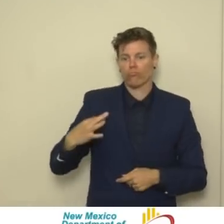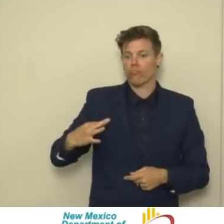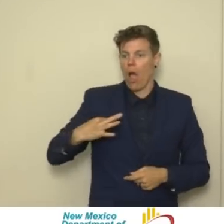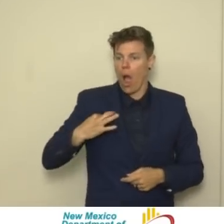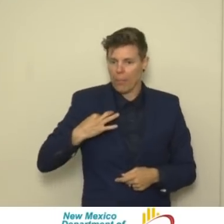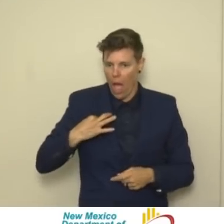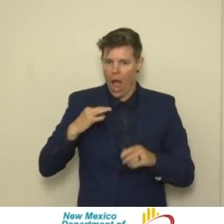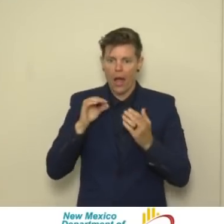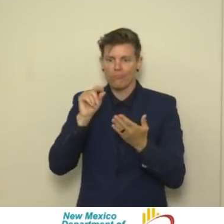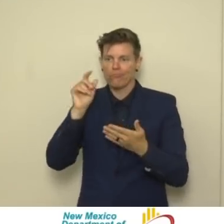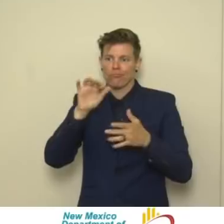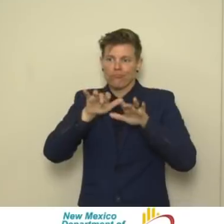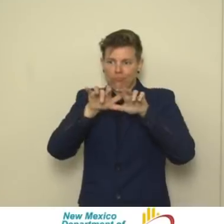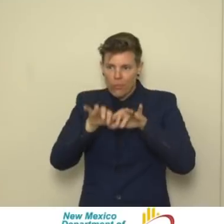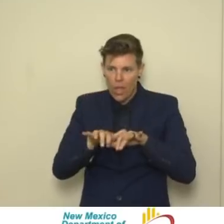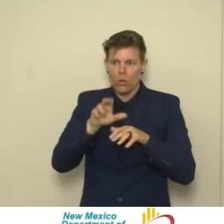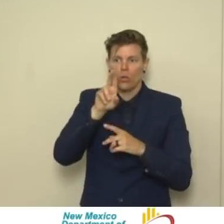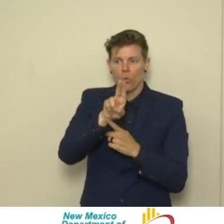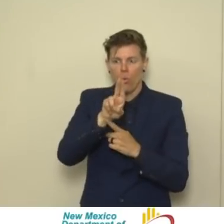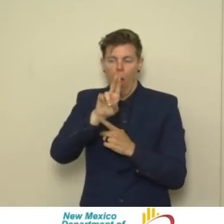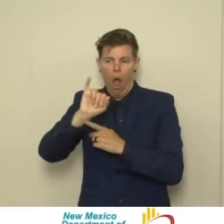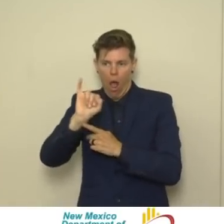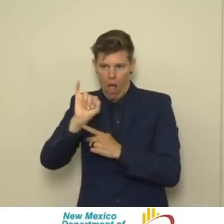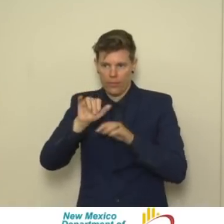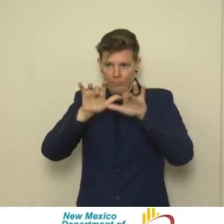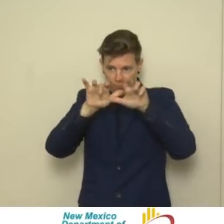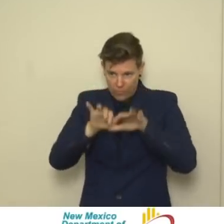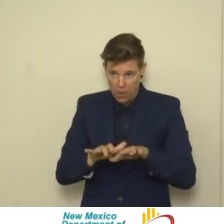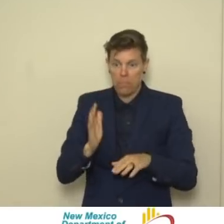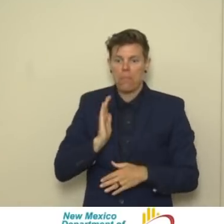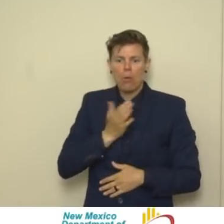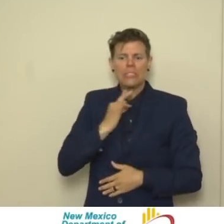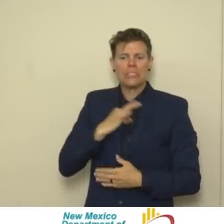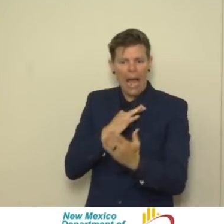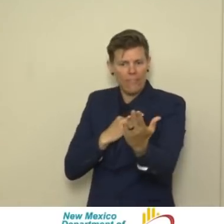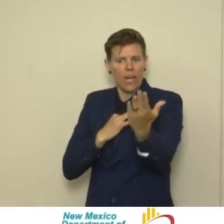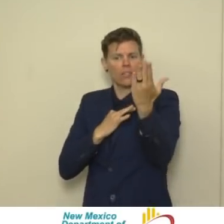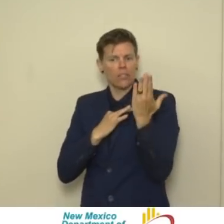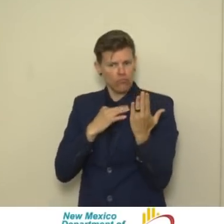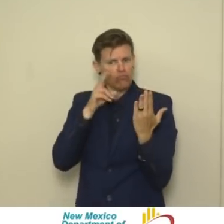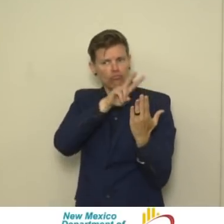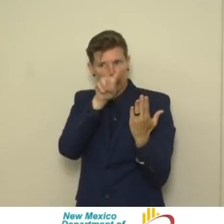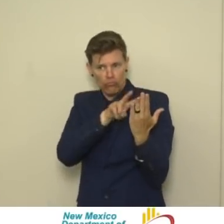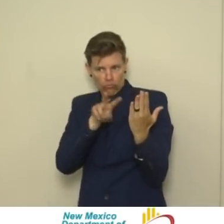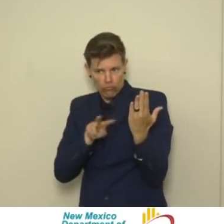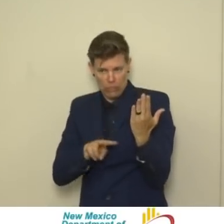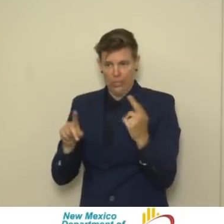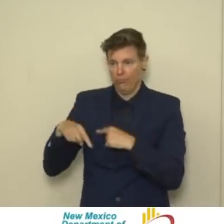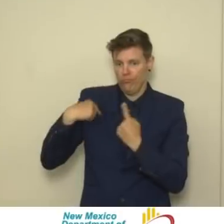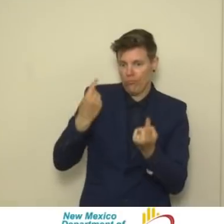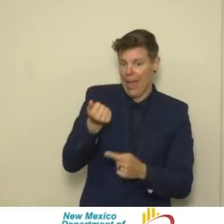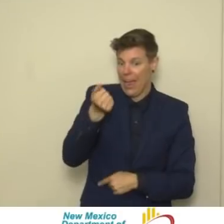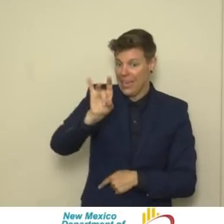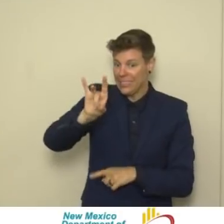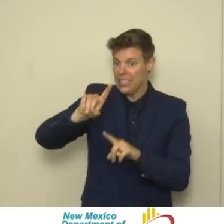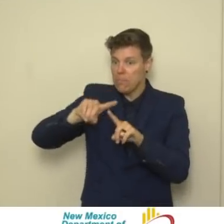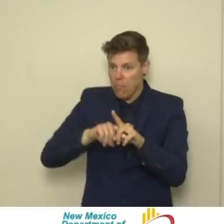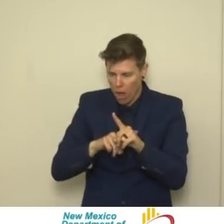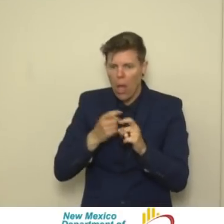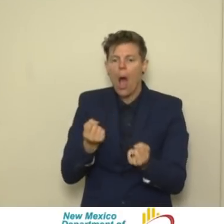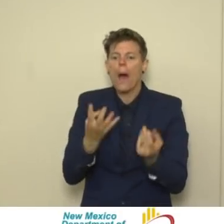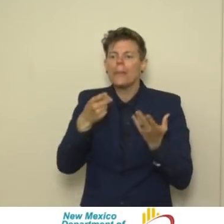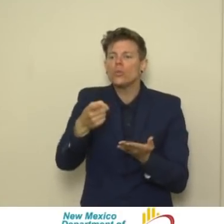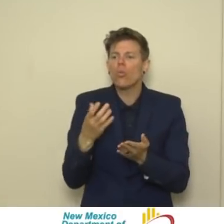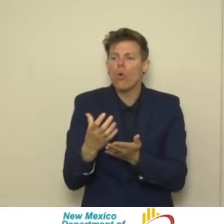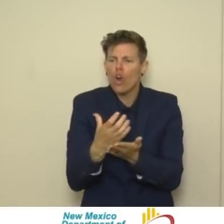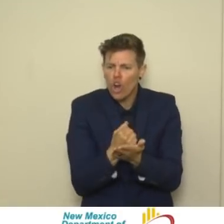our staff will look at the wages you've earned over the past 18 months and determine what is called a weekly benefit amount. It's a WBA. And that goes anywhere